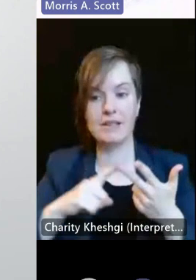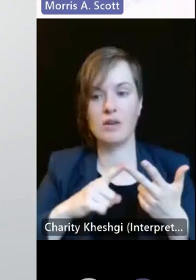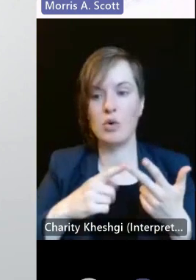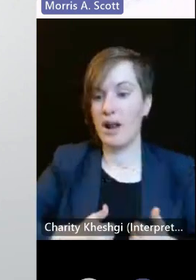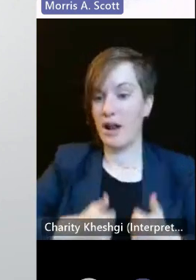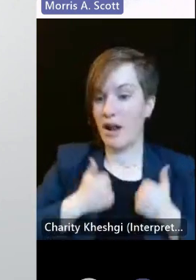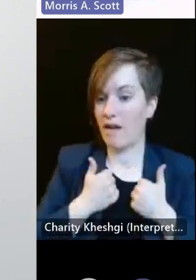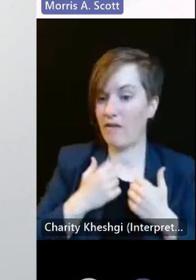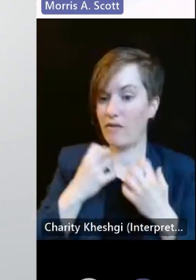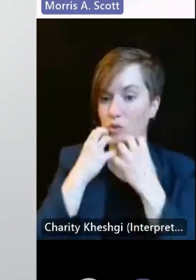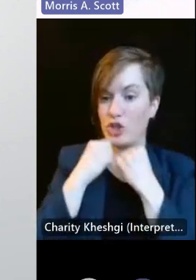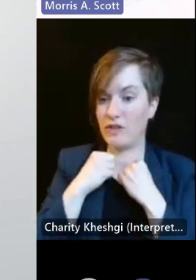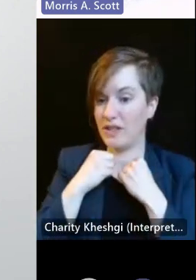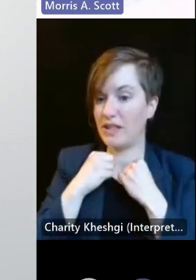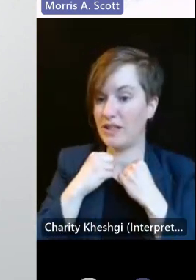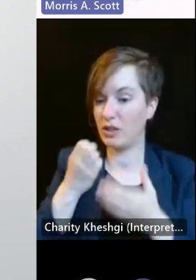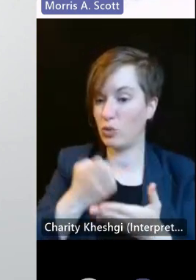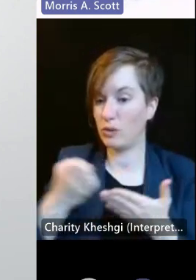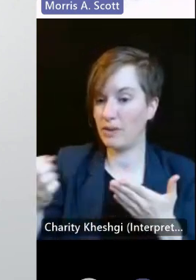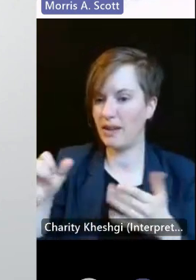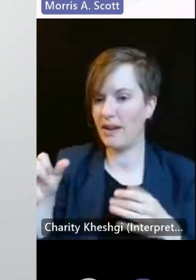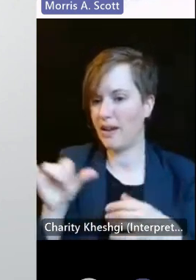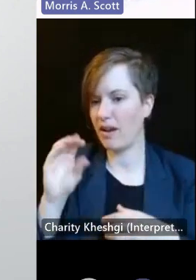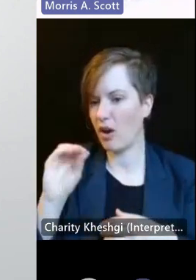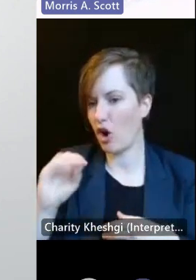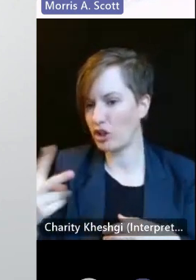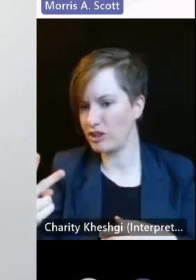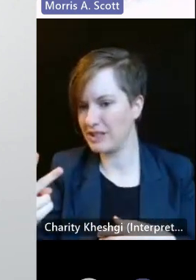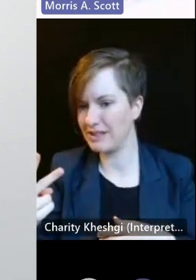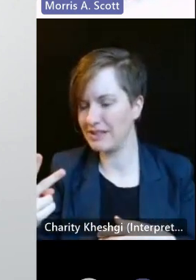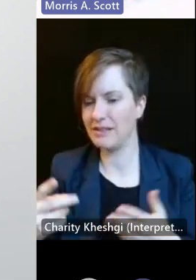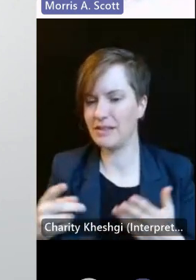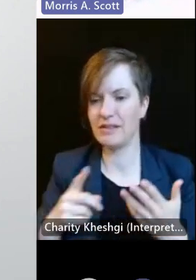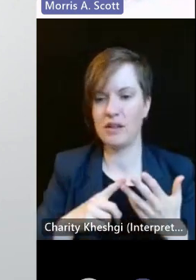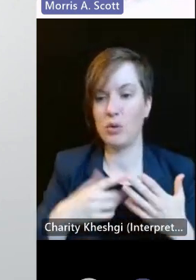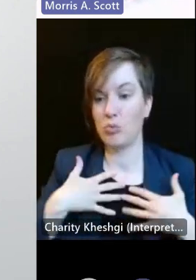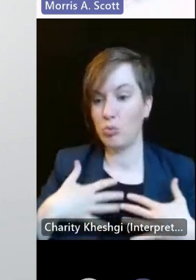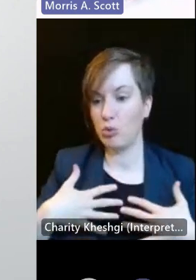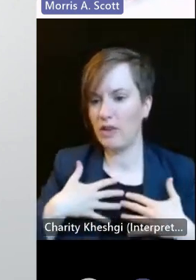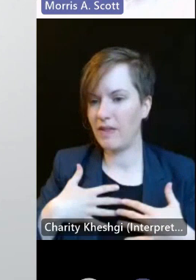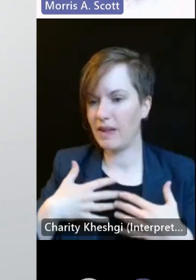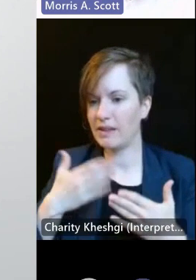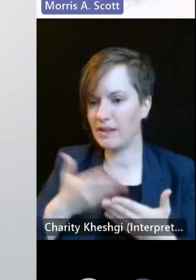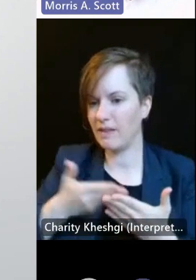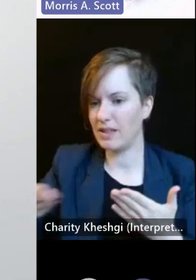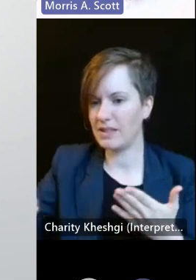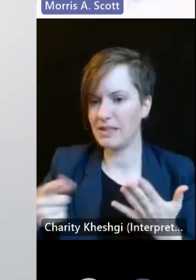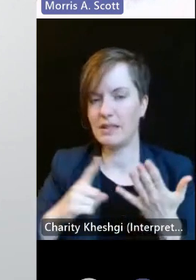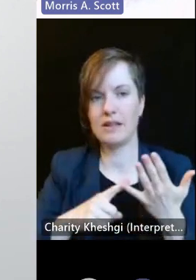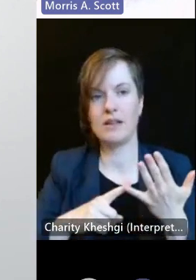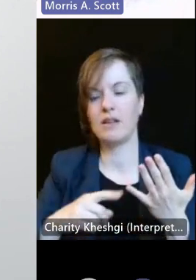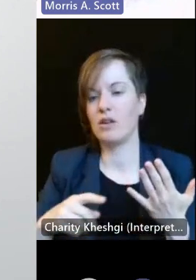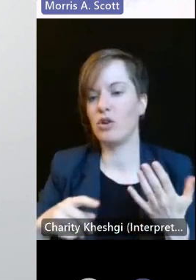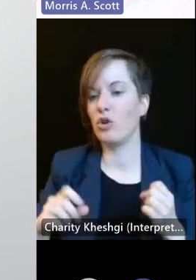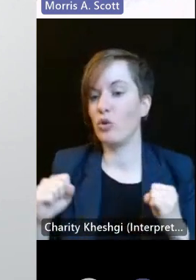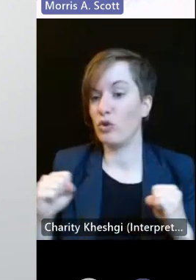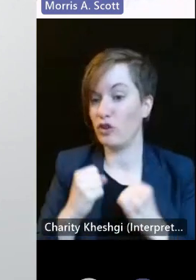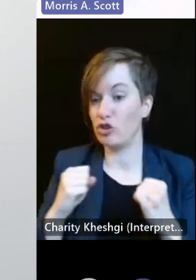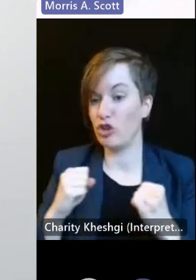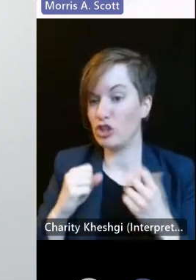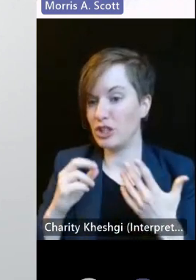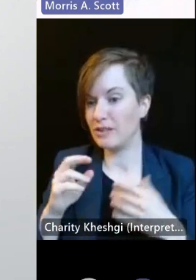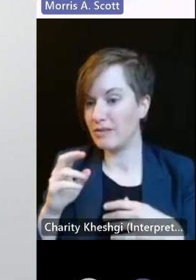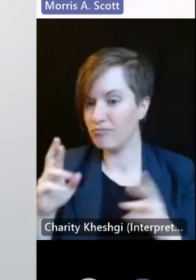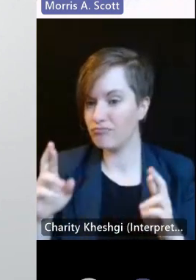like oxygen, breathing devices, and refrigeration for necessary medication. So remember